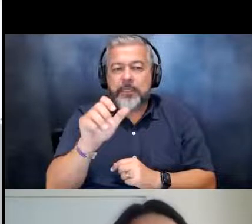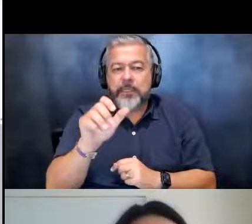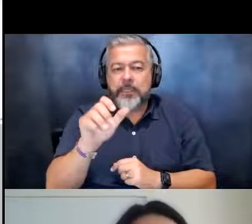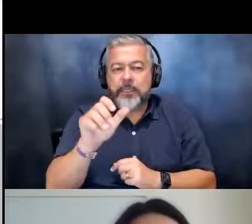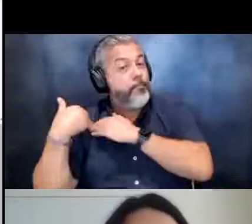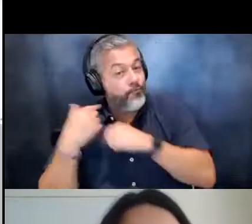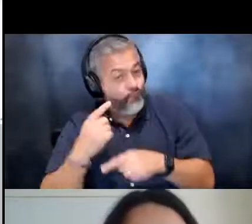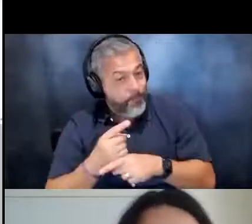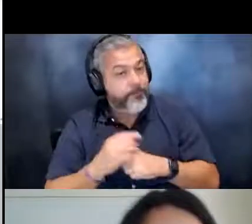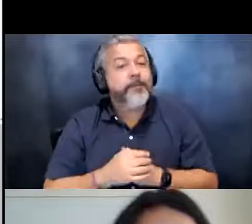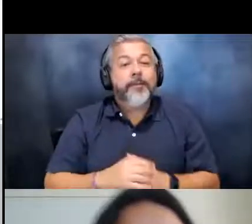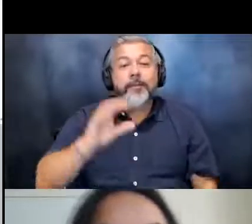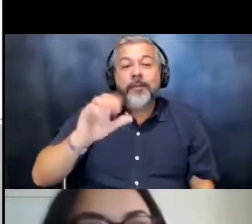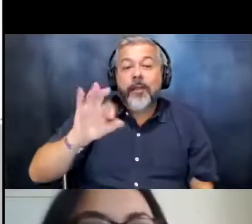Yep.